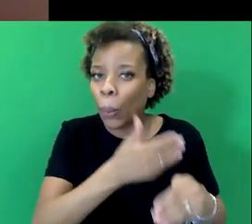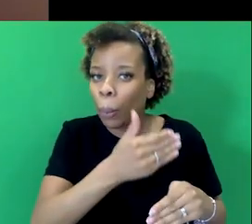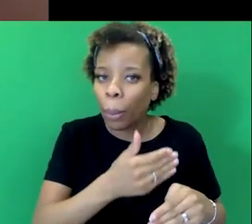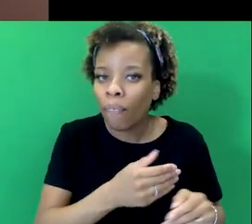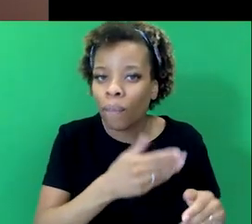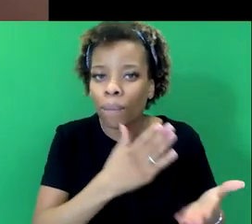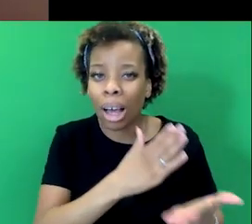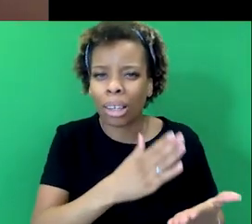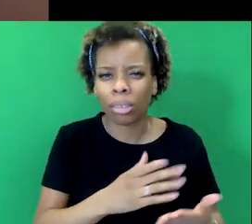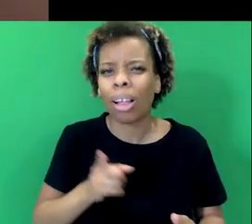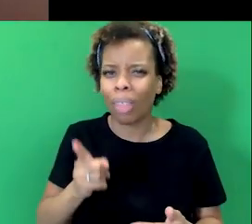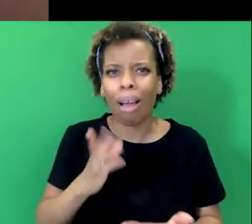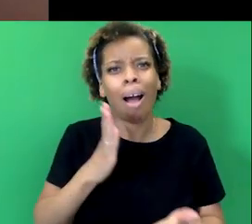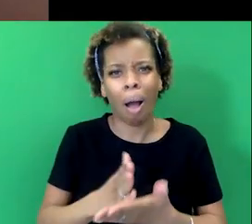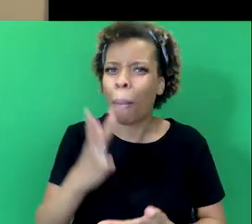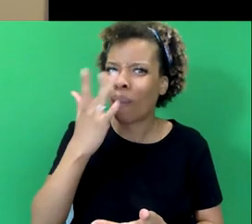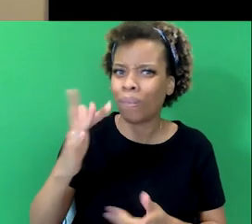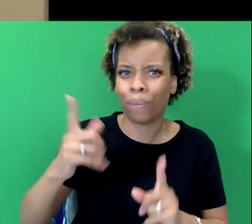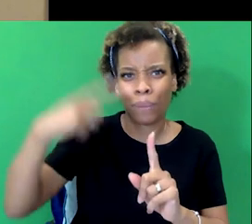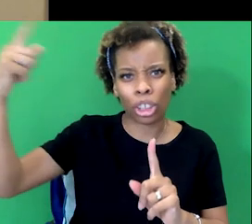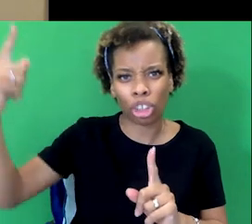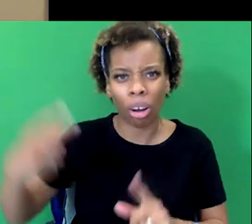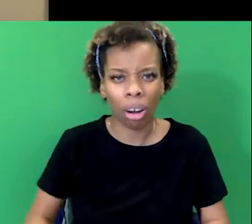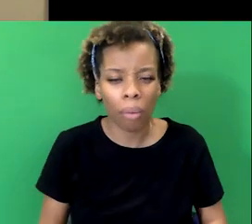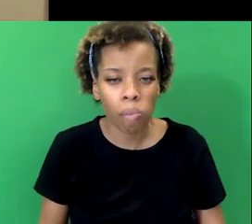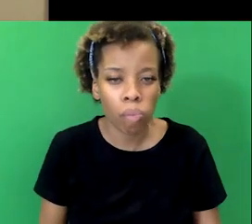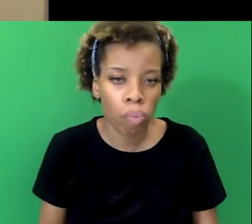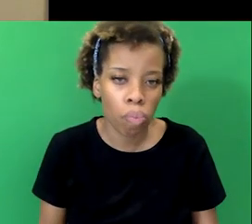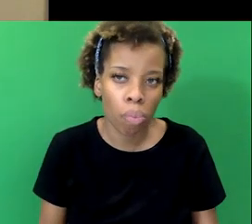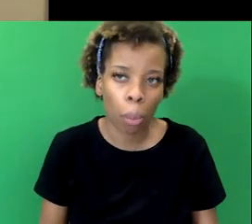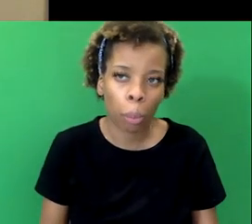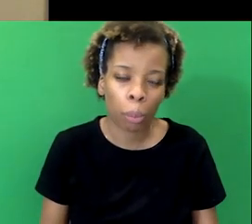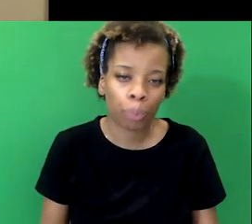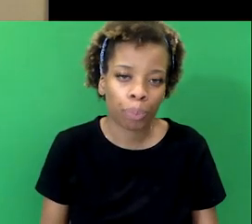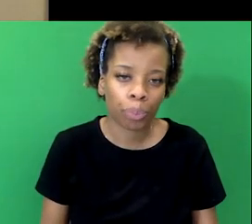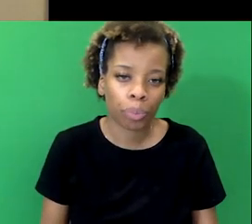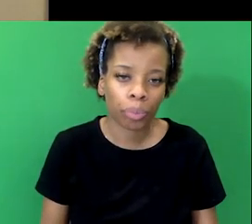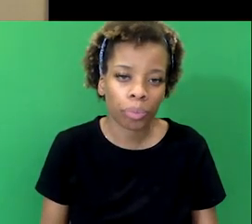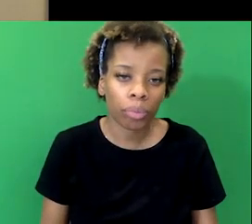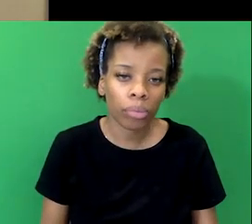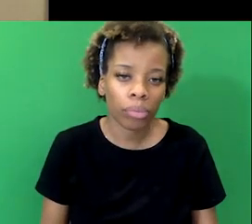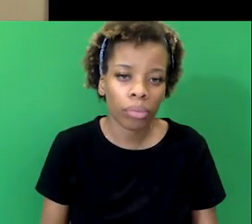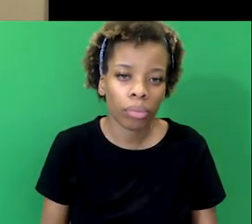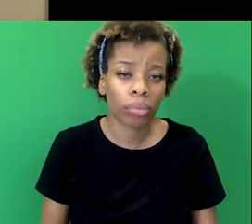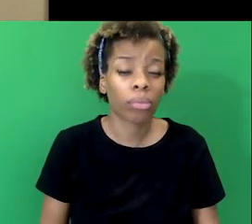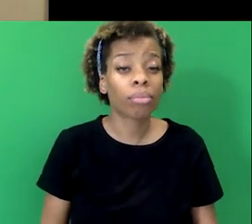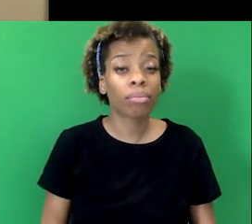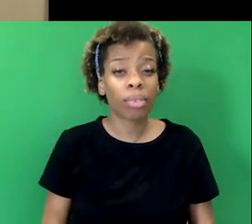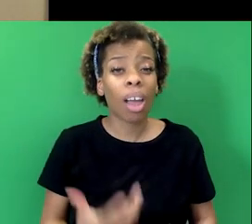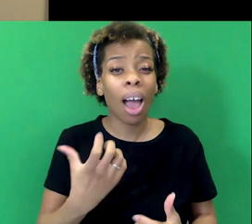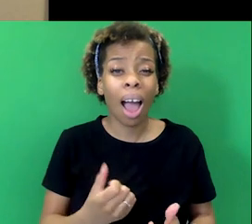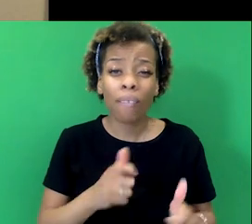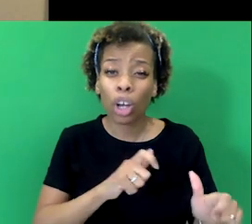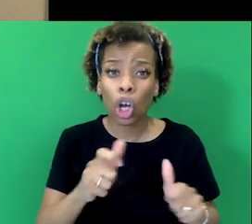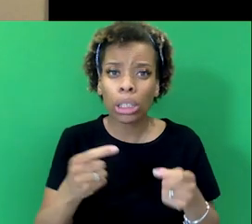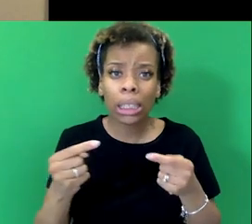fiction. Yeah. There is a constant tension between what we would like to be out there and seen by as